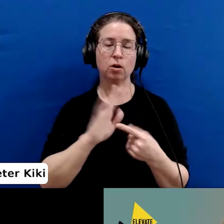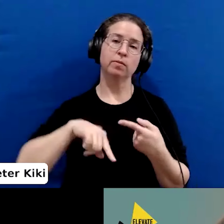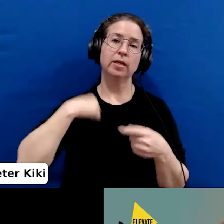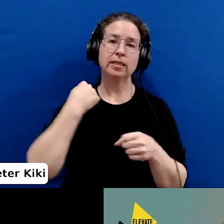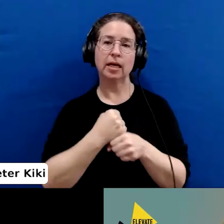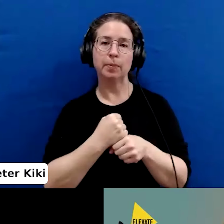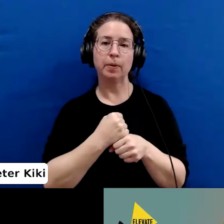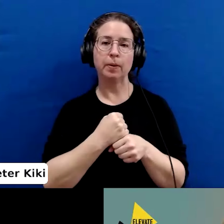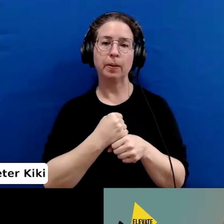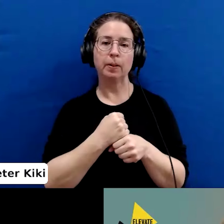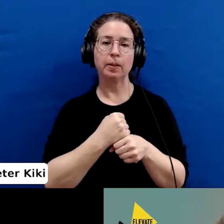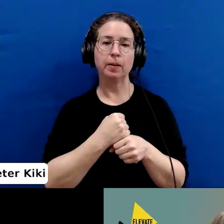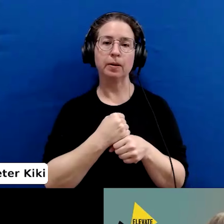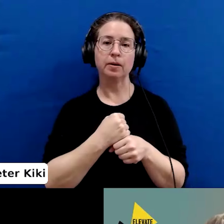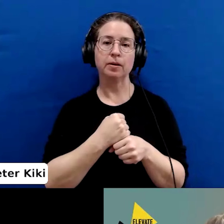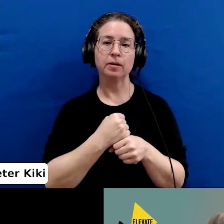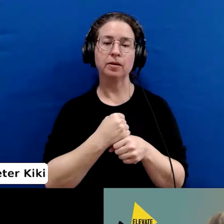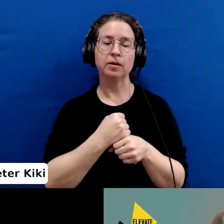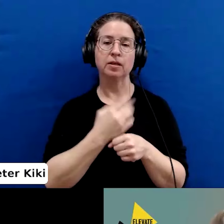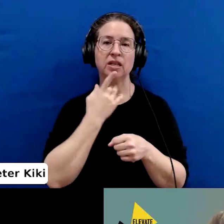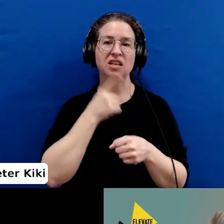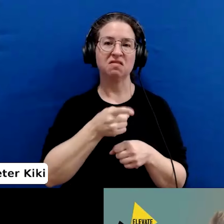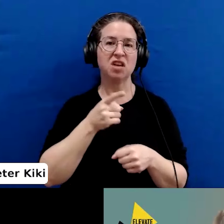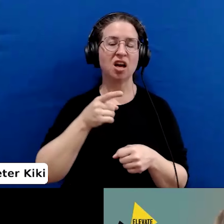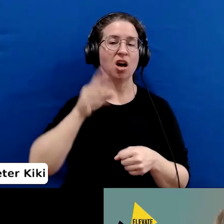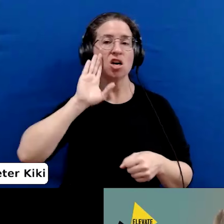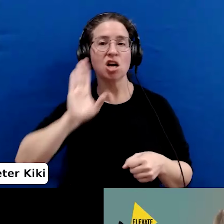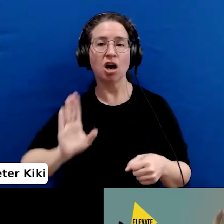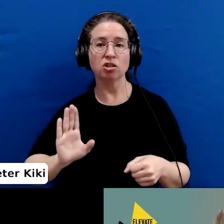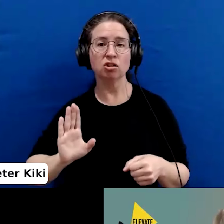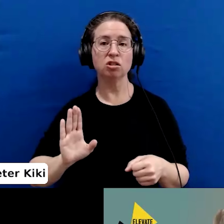as they're from a regional, rural, or remote area,